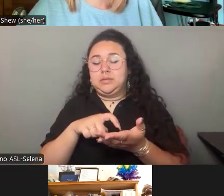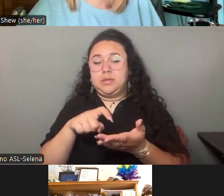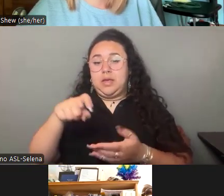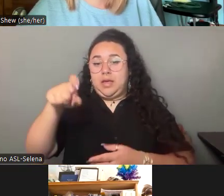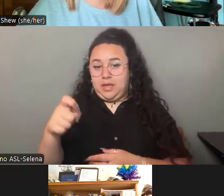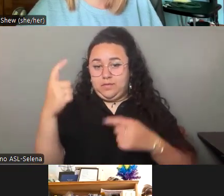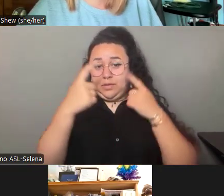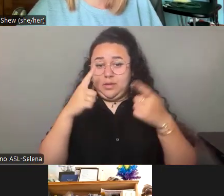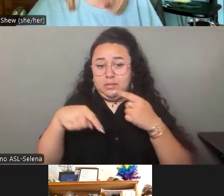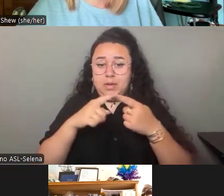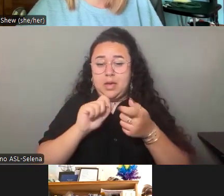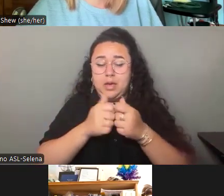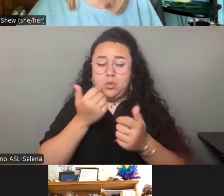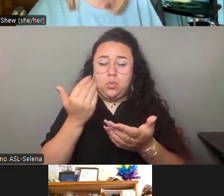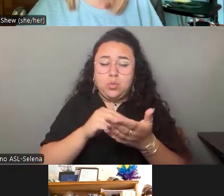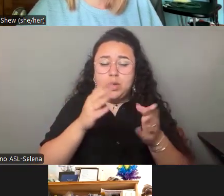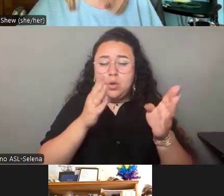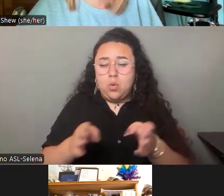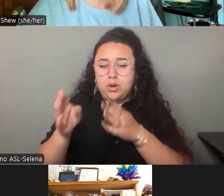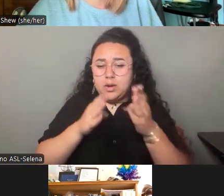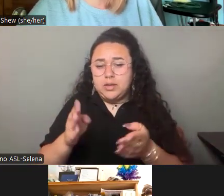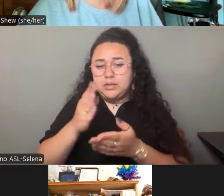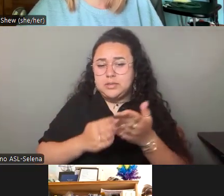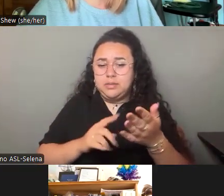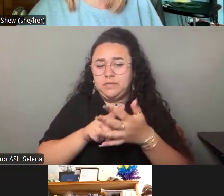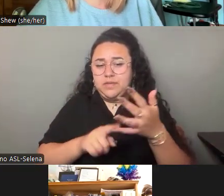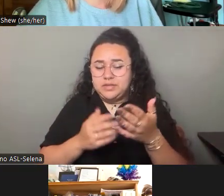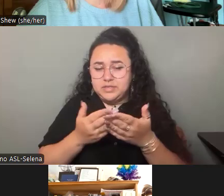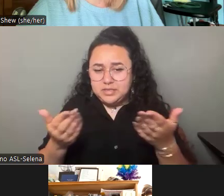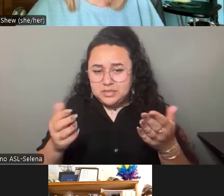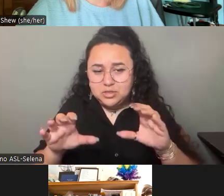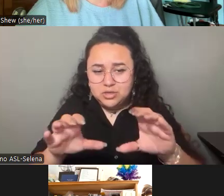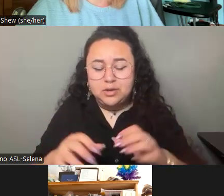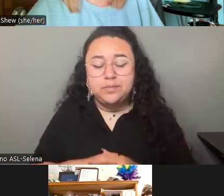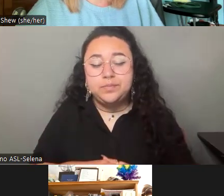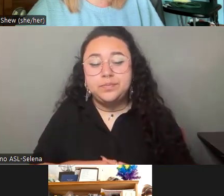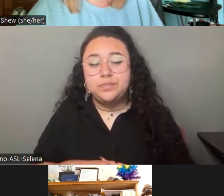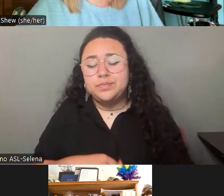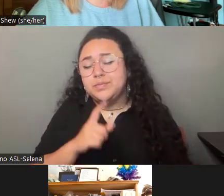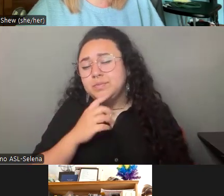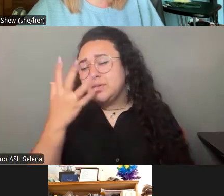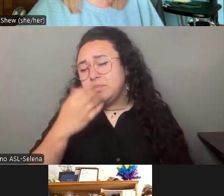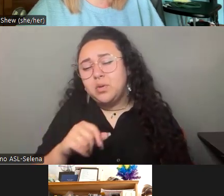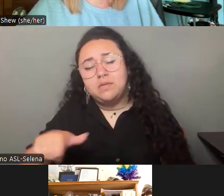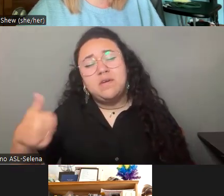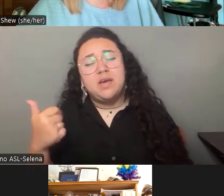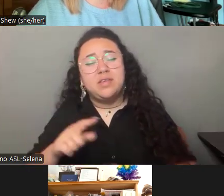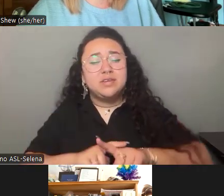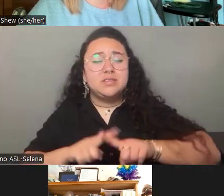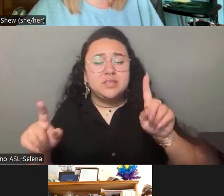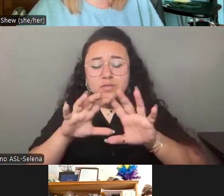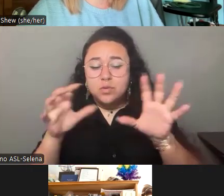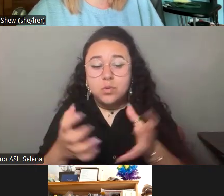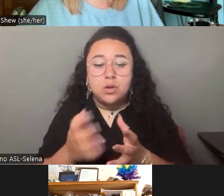might reorganize, like how some of these things are done. In a beautiful, different world, we would have